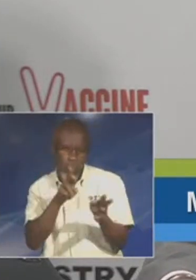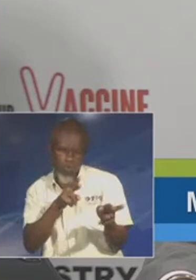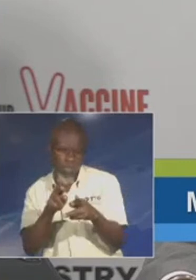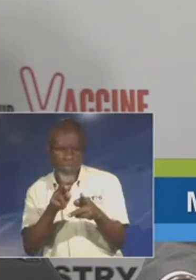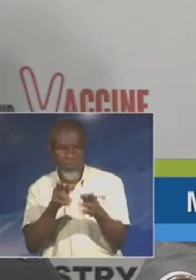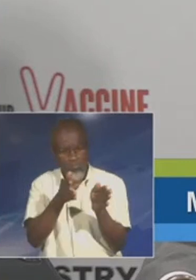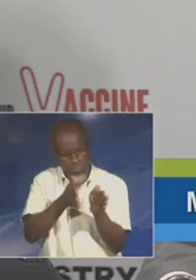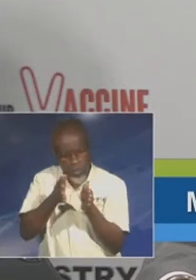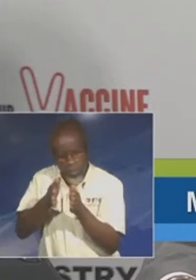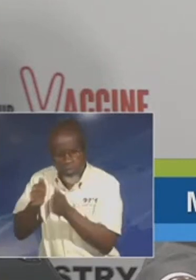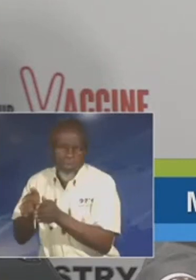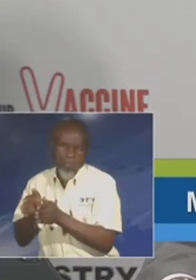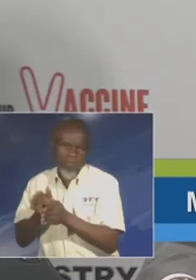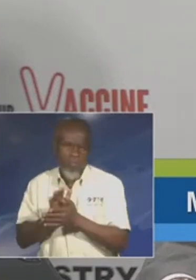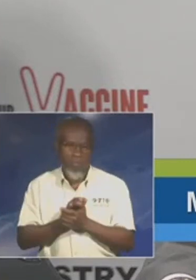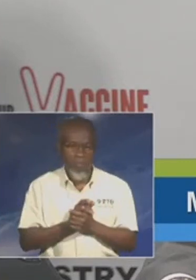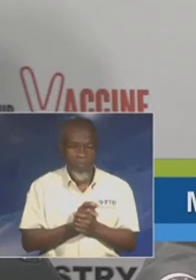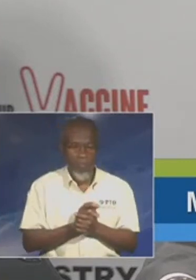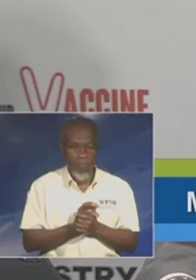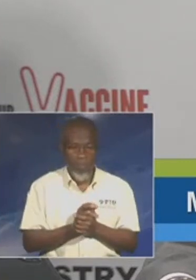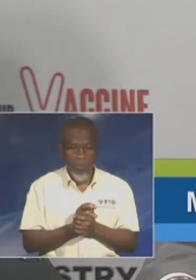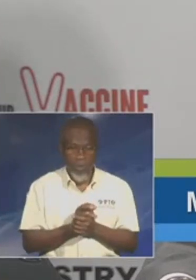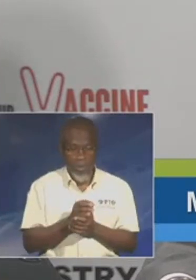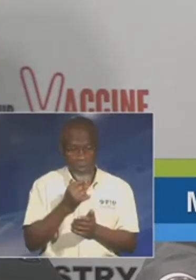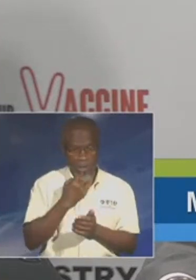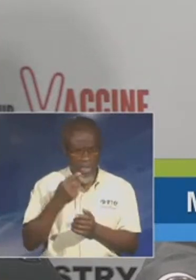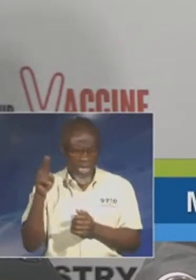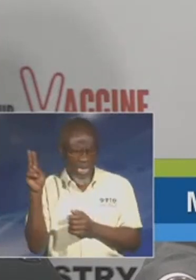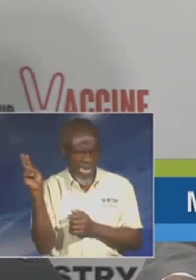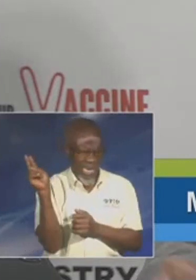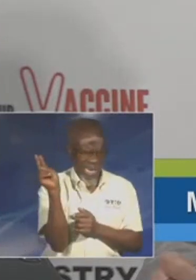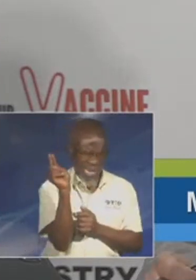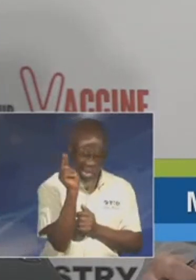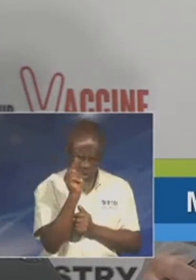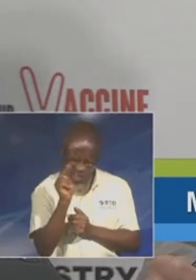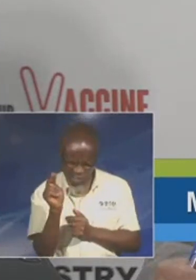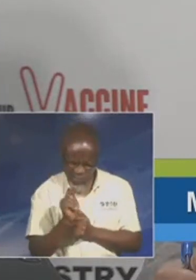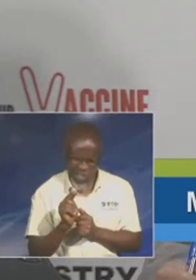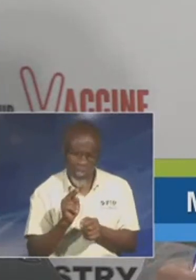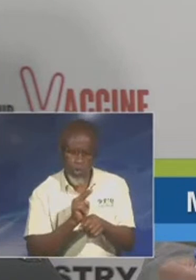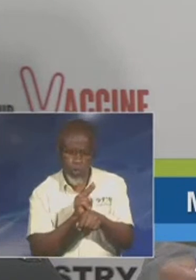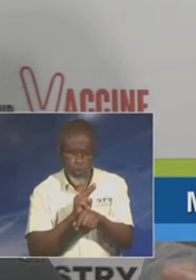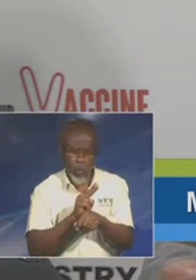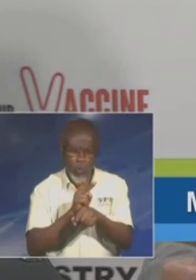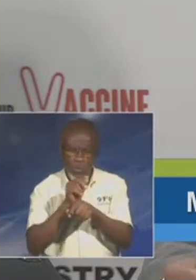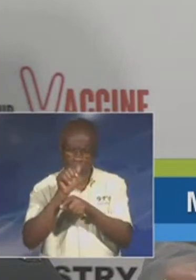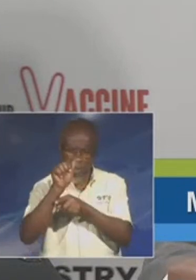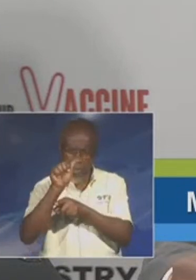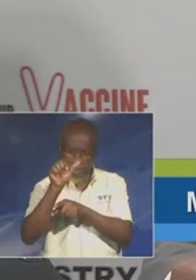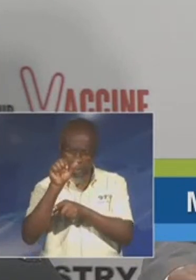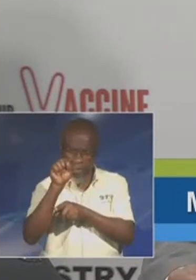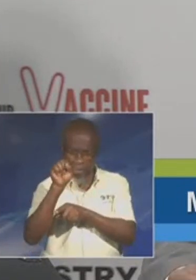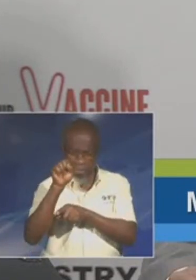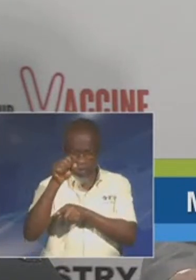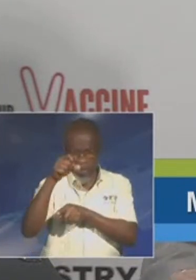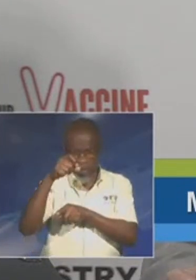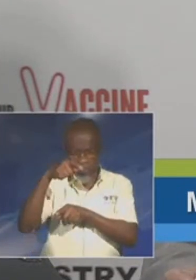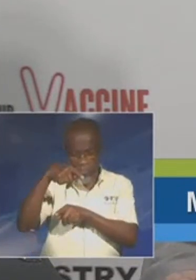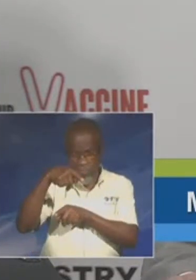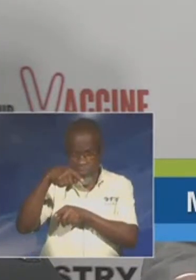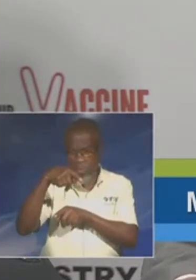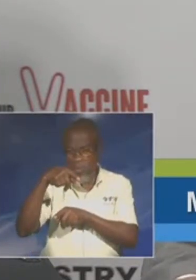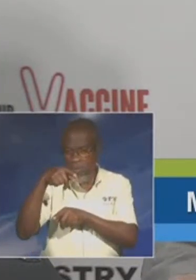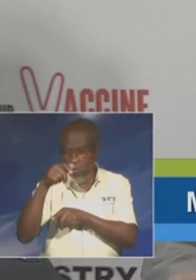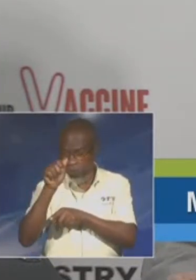paracetamol. Never use aspirin, and I think I want Dr. Joan Paul to explain why you never use aspirin to reduce fever in